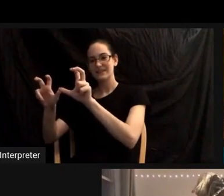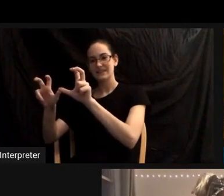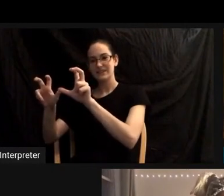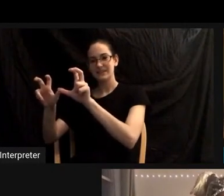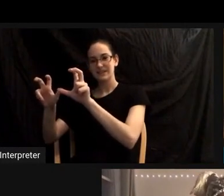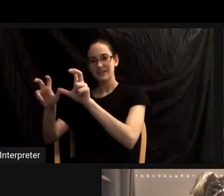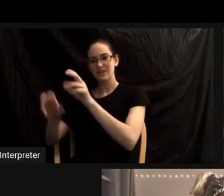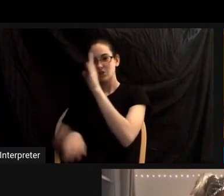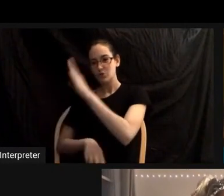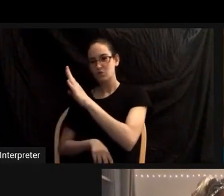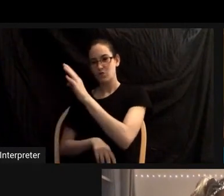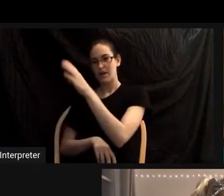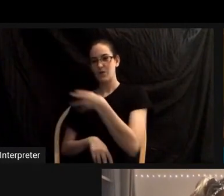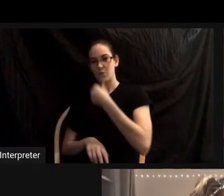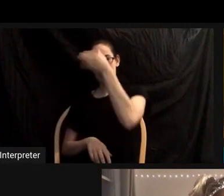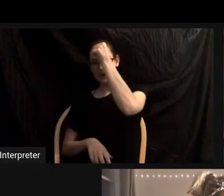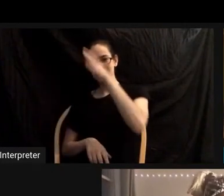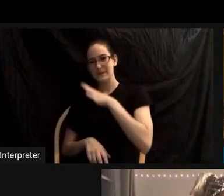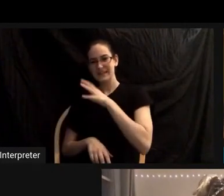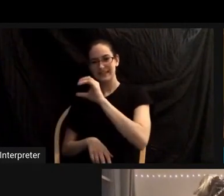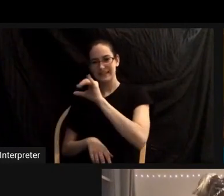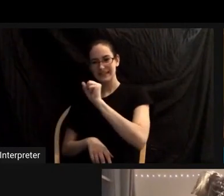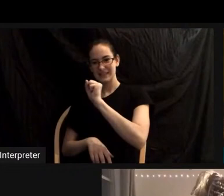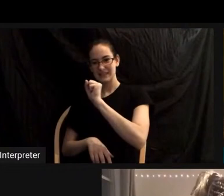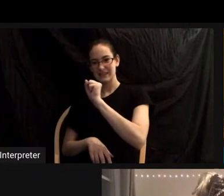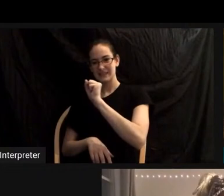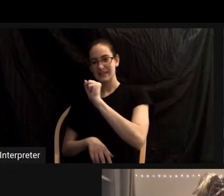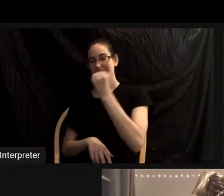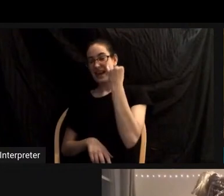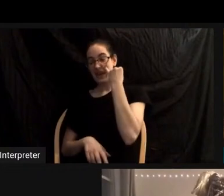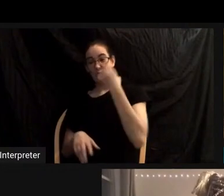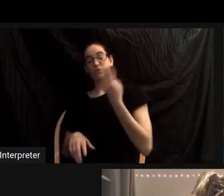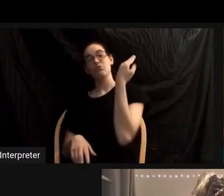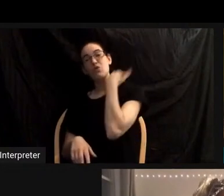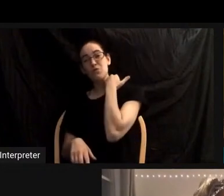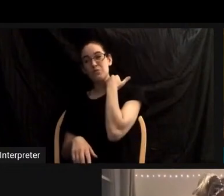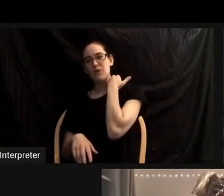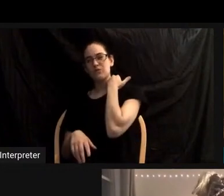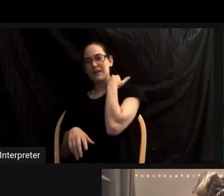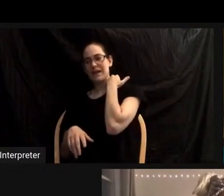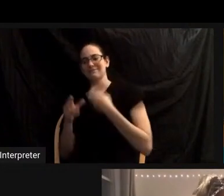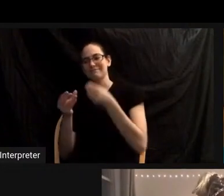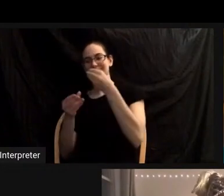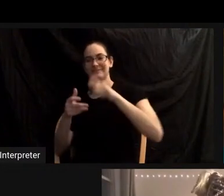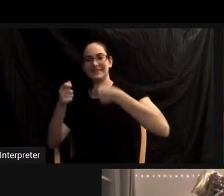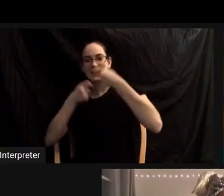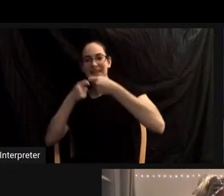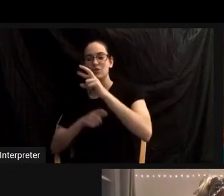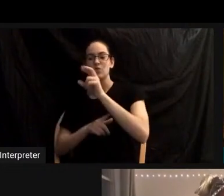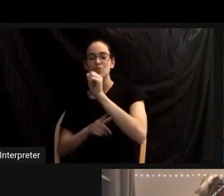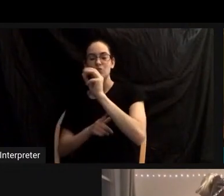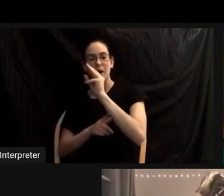and having seasons full of them. Like, if I'm gonna go broke and eat ramen while putting Parsnip up, it's because I'm supporting queer